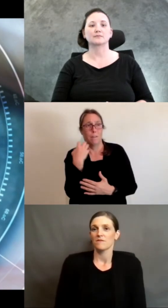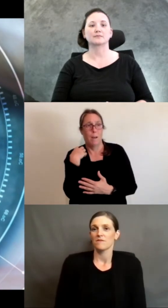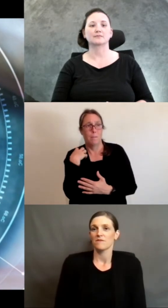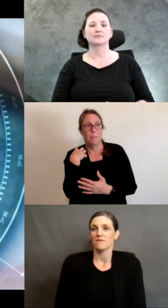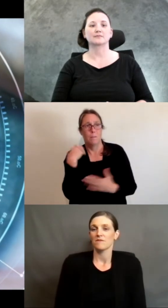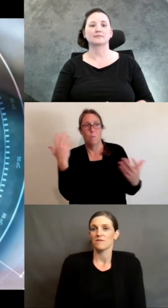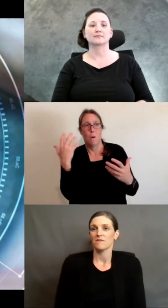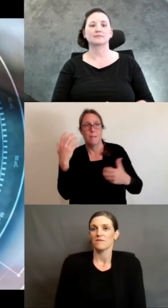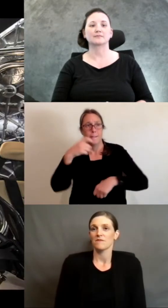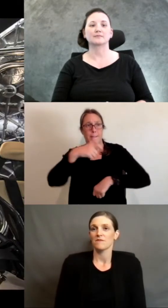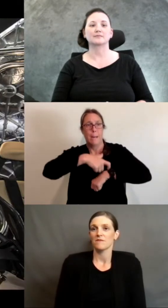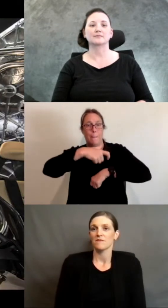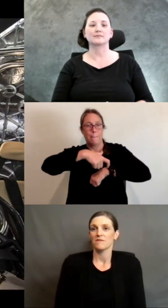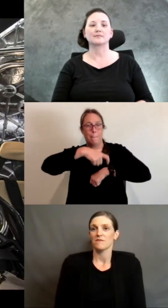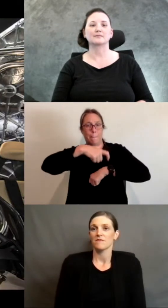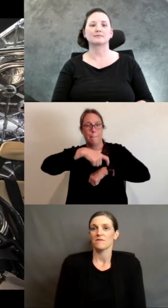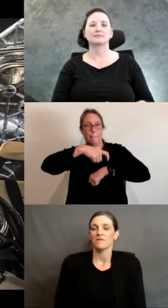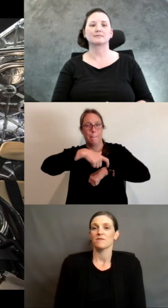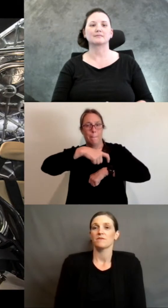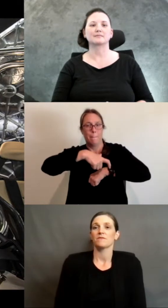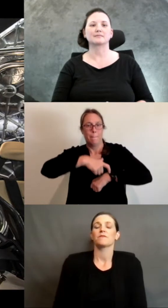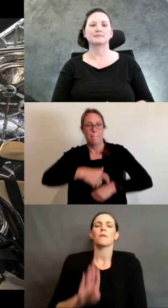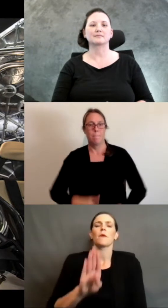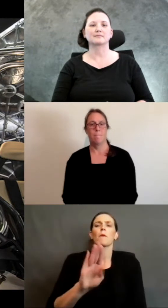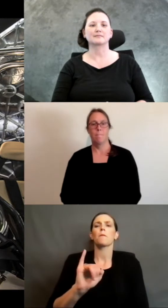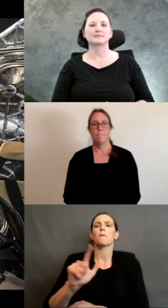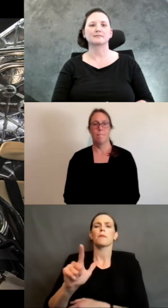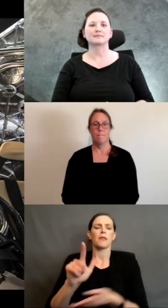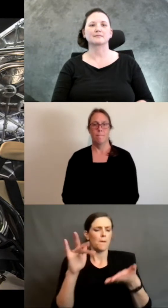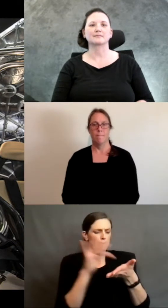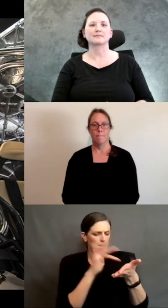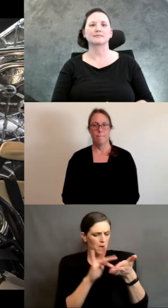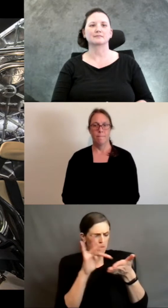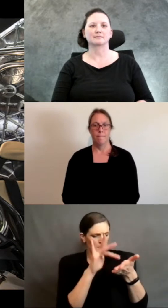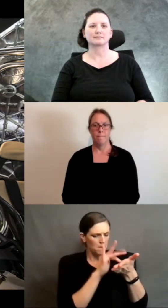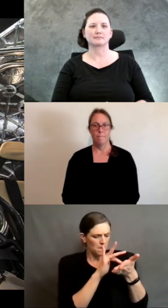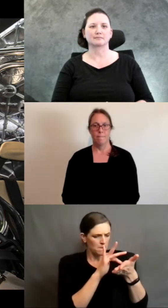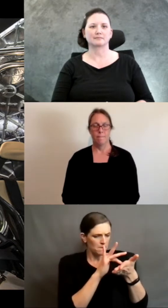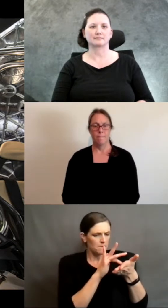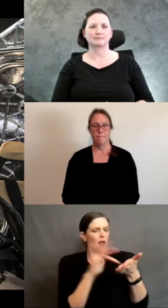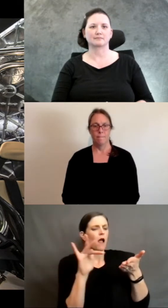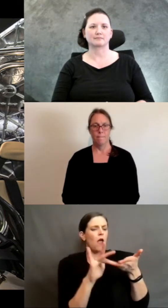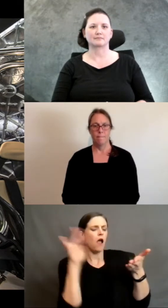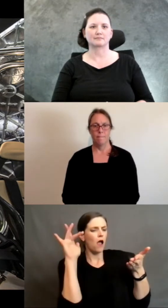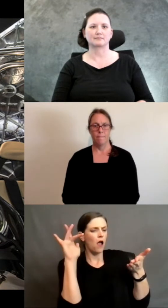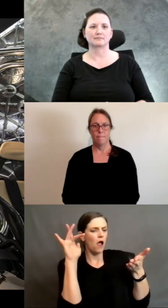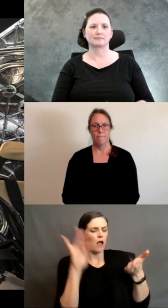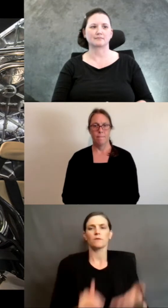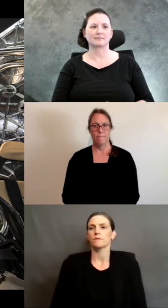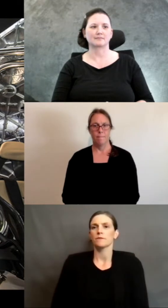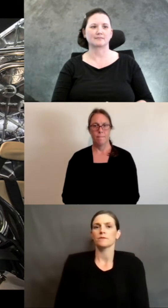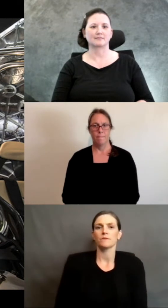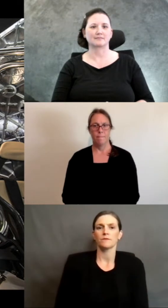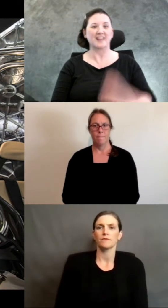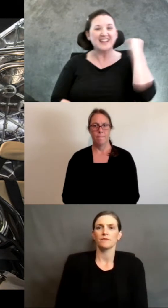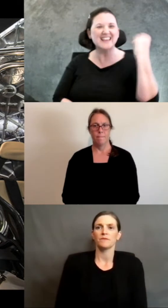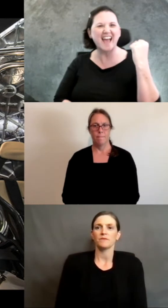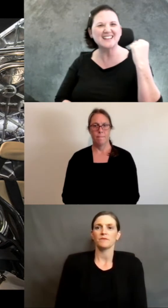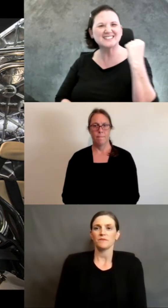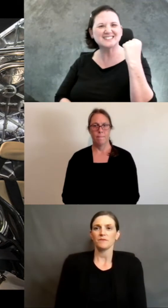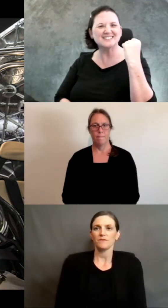time. Bill types the word and hits enter. Yes!